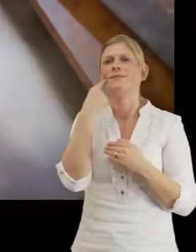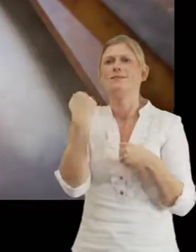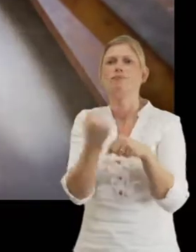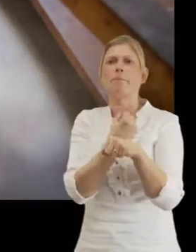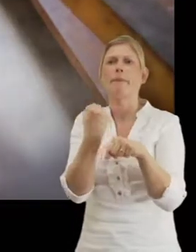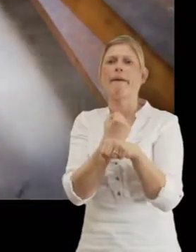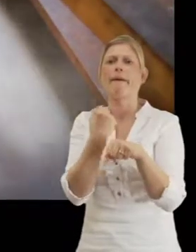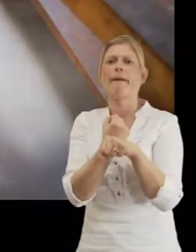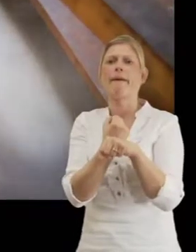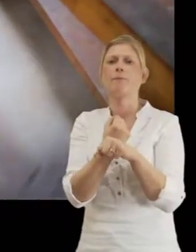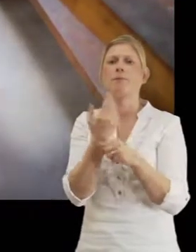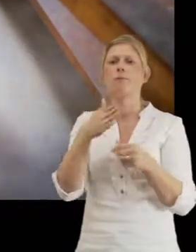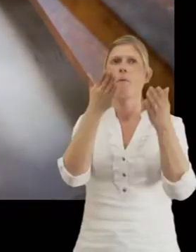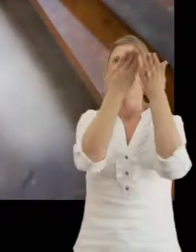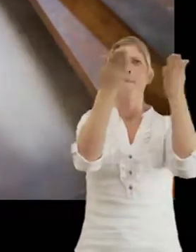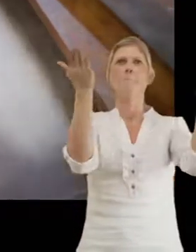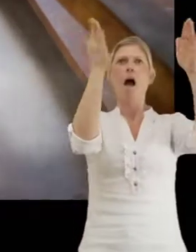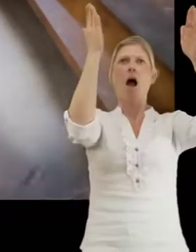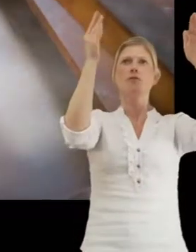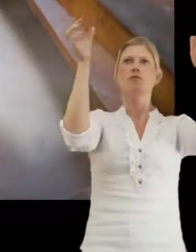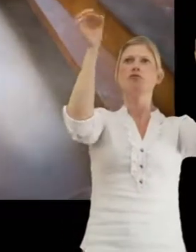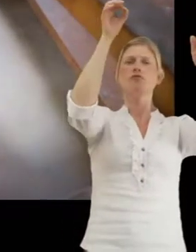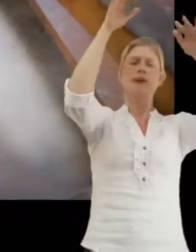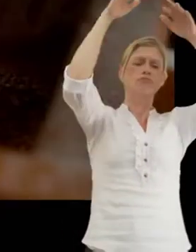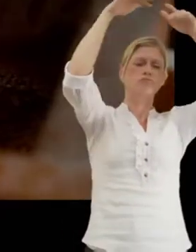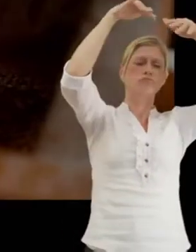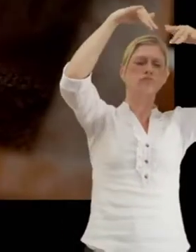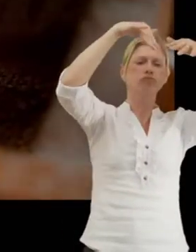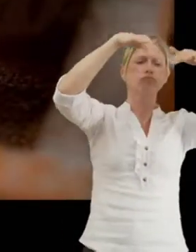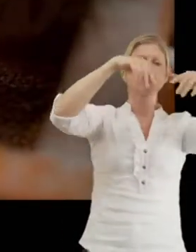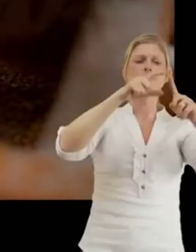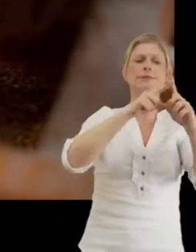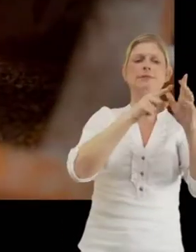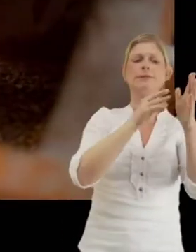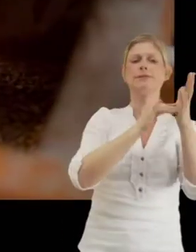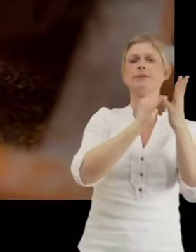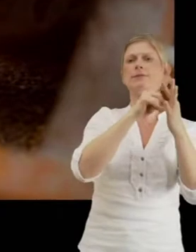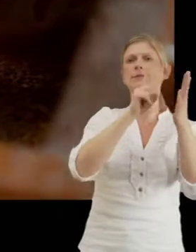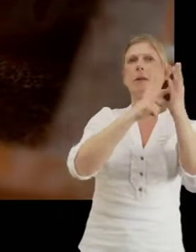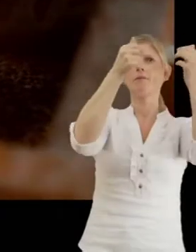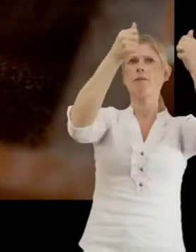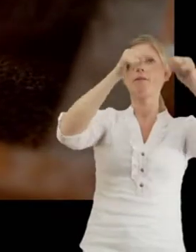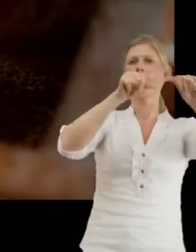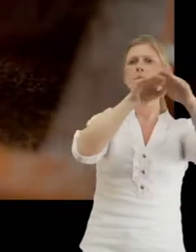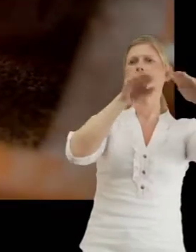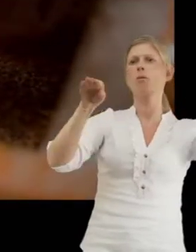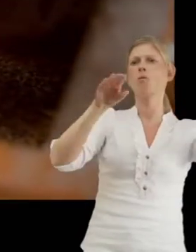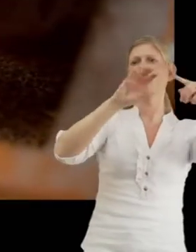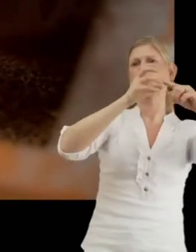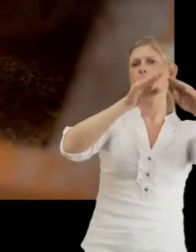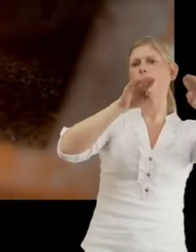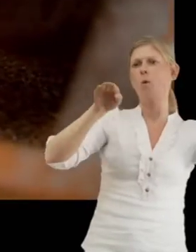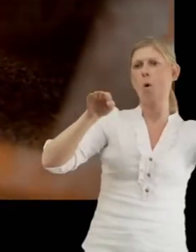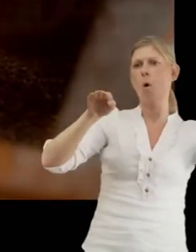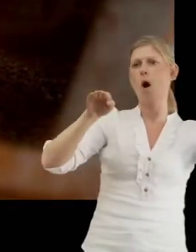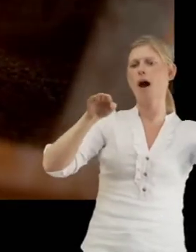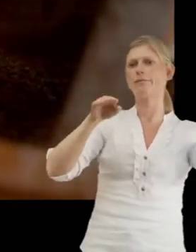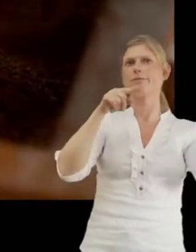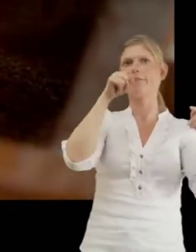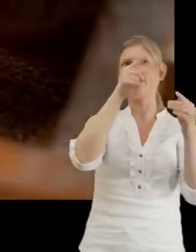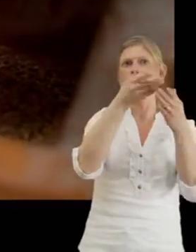repair. From the hopper above, the grain then pours into the damsel on the stone floor. The damsel